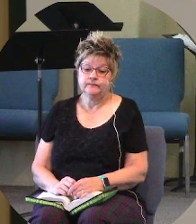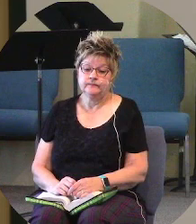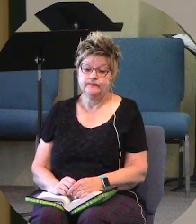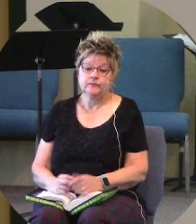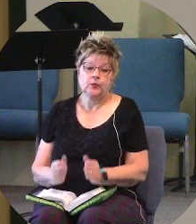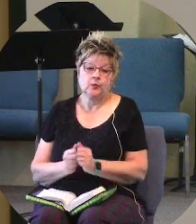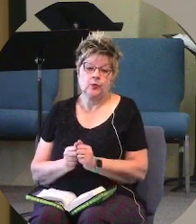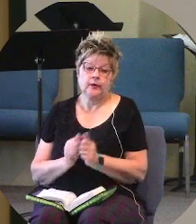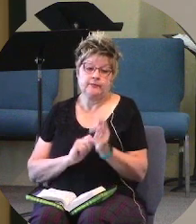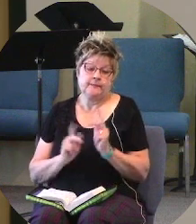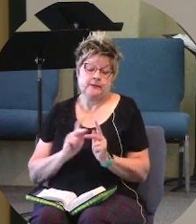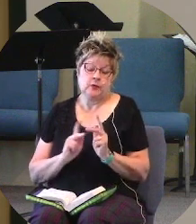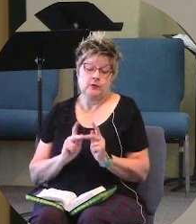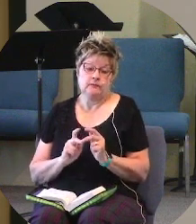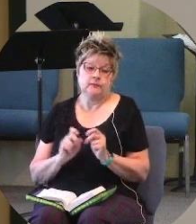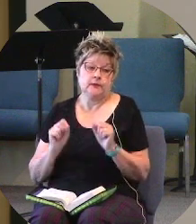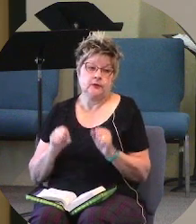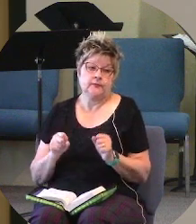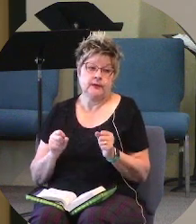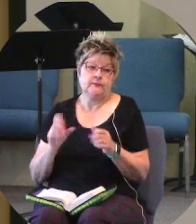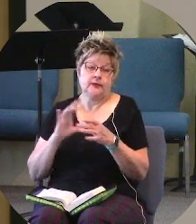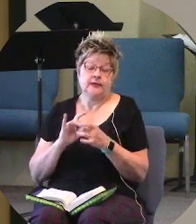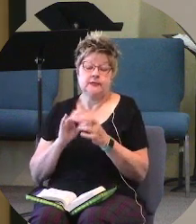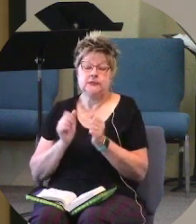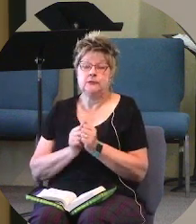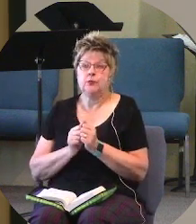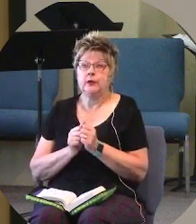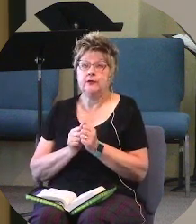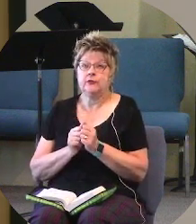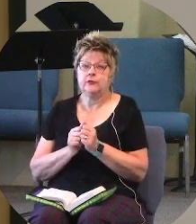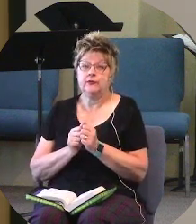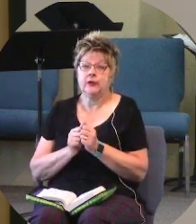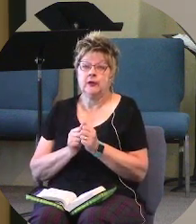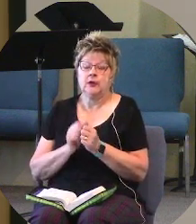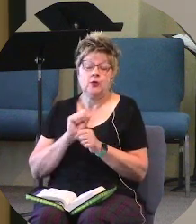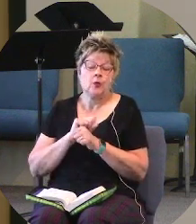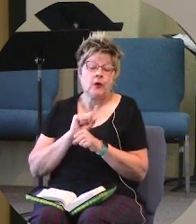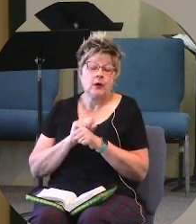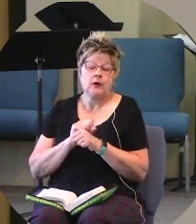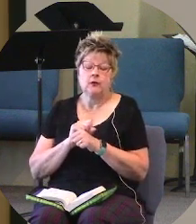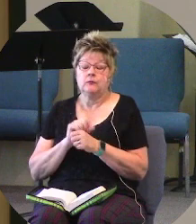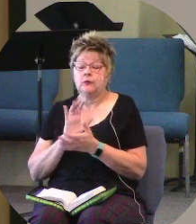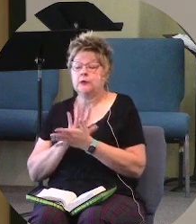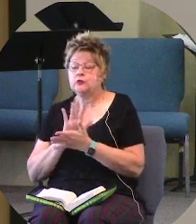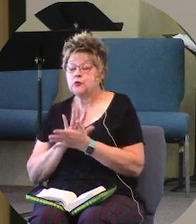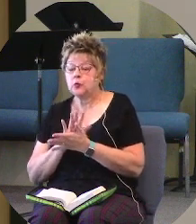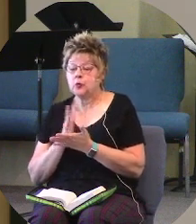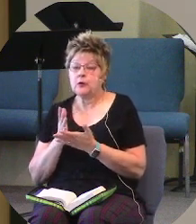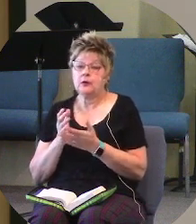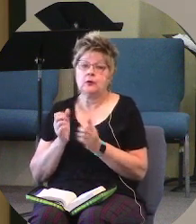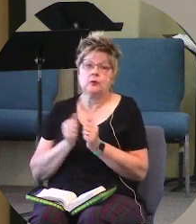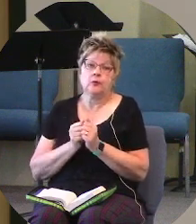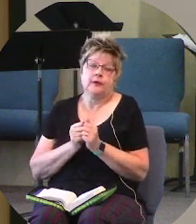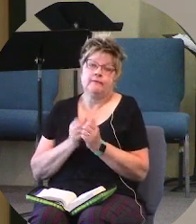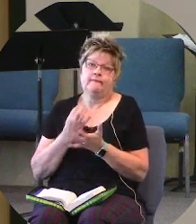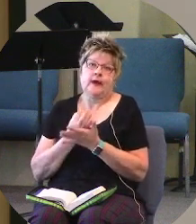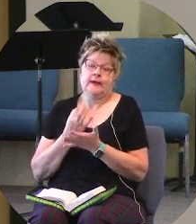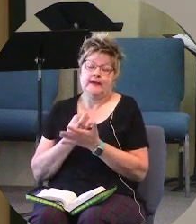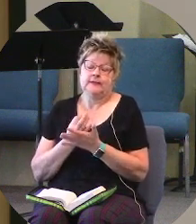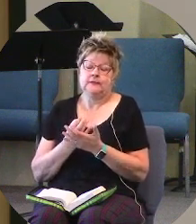with people. It could be a relationship with your work, with school, with